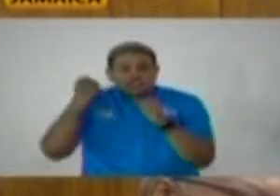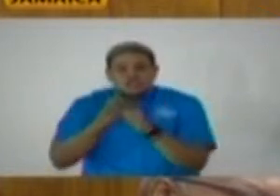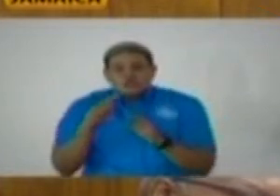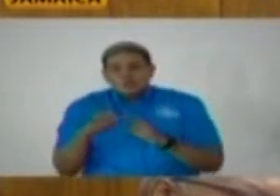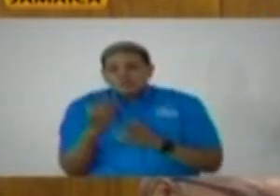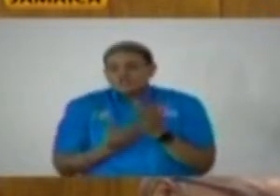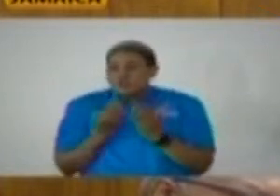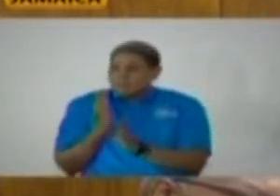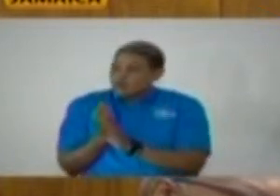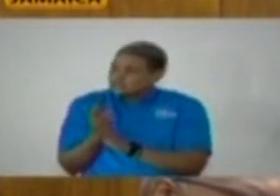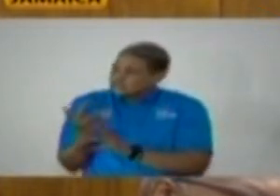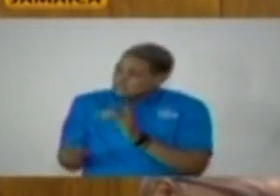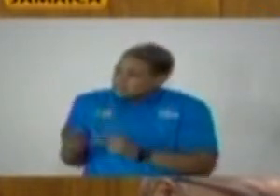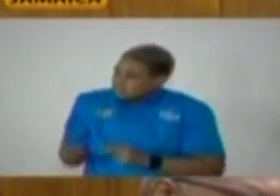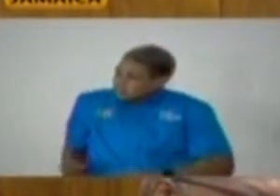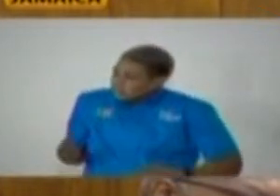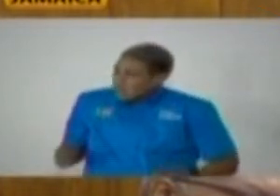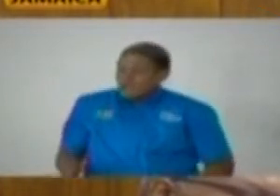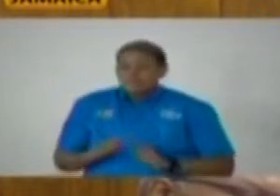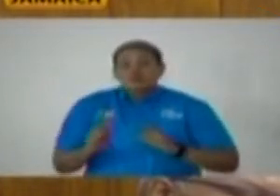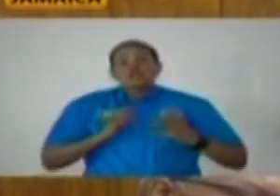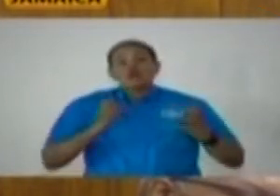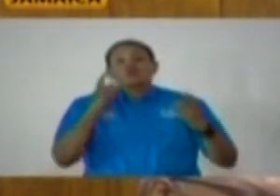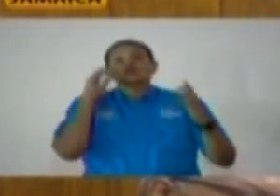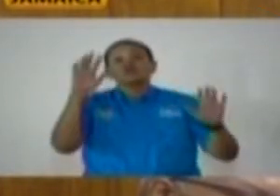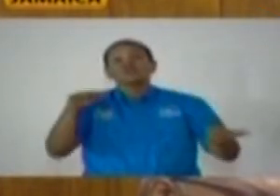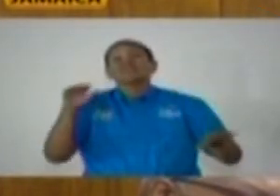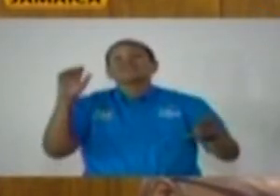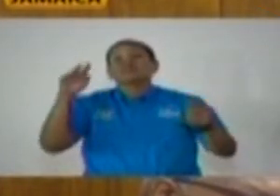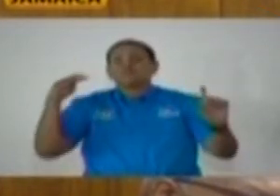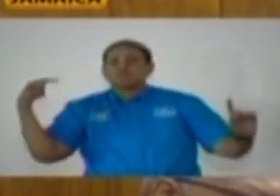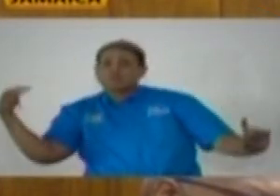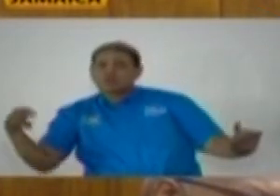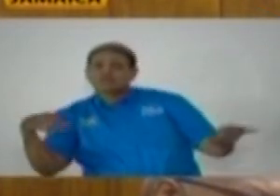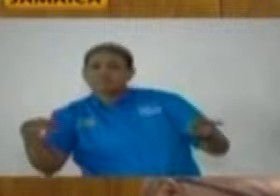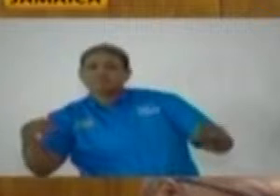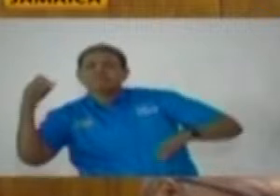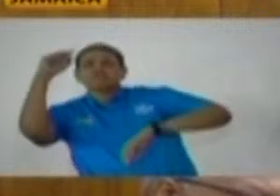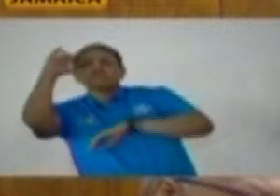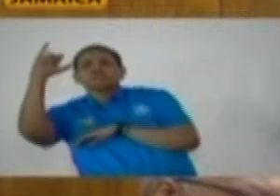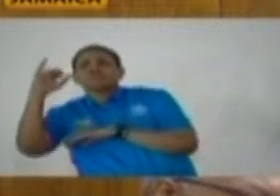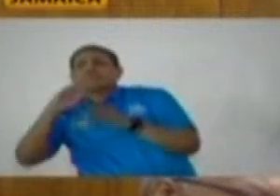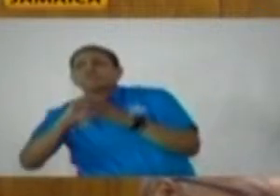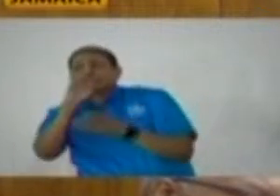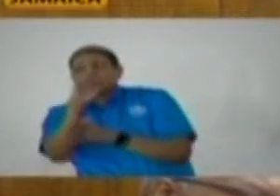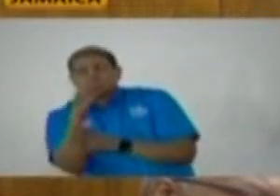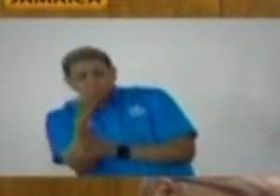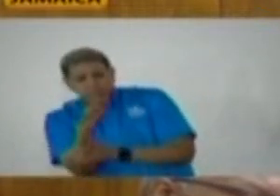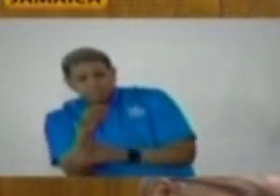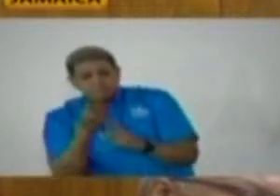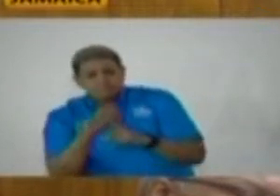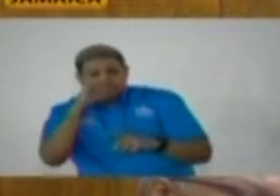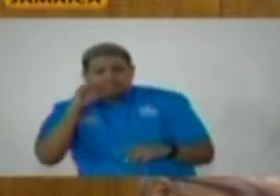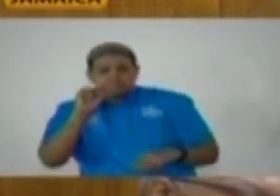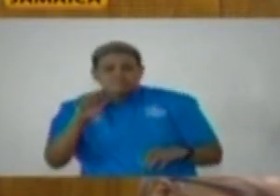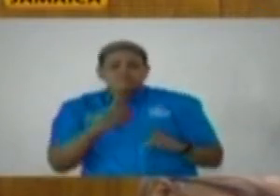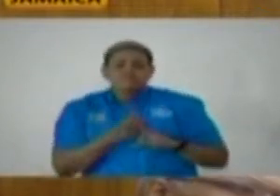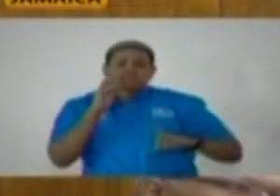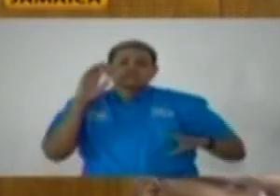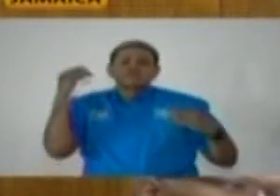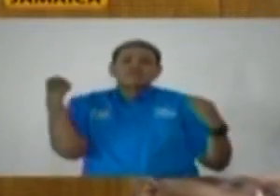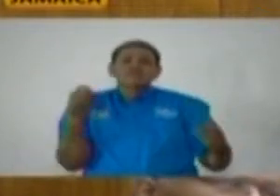these buses come on stream. But I want you to put that in context. In 2016, the JUTC was